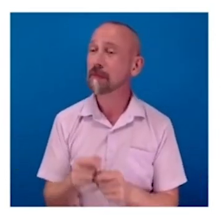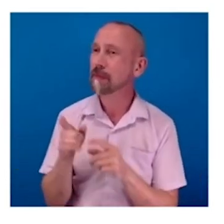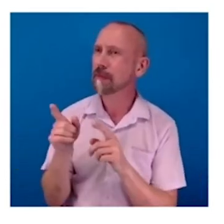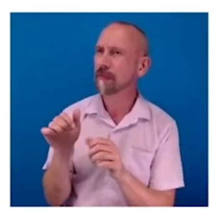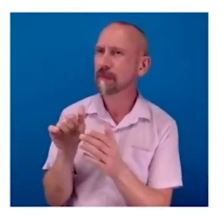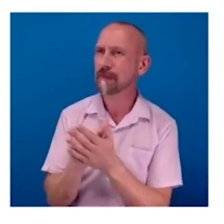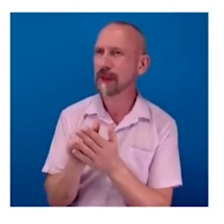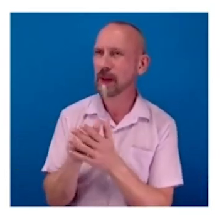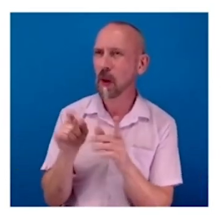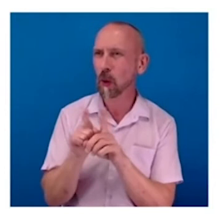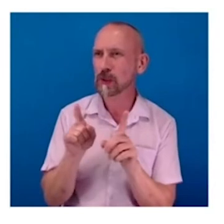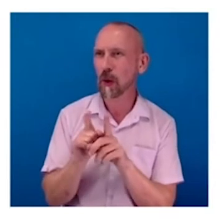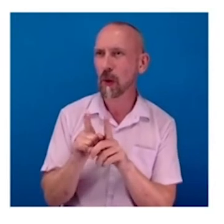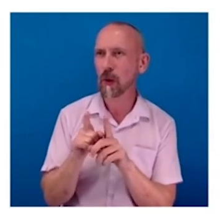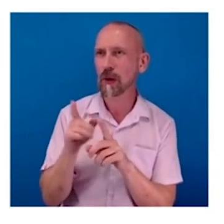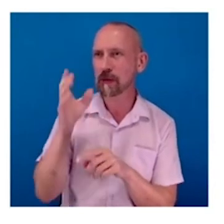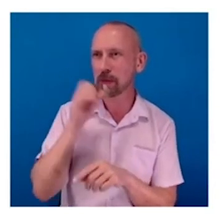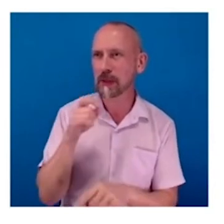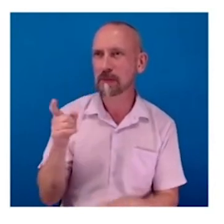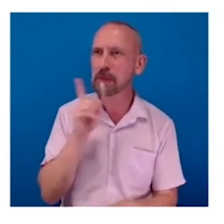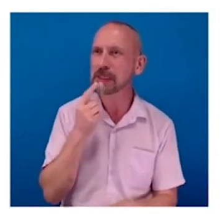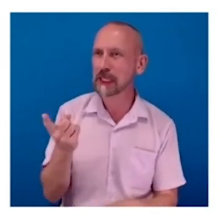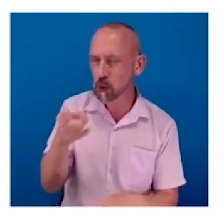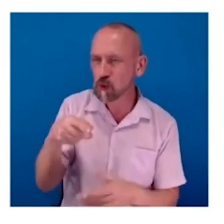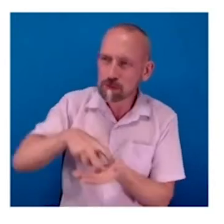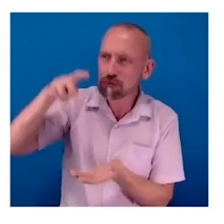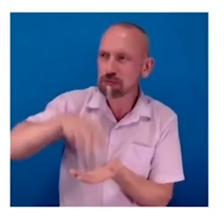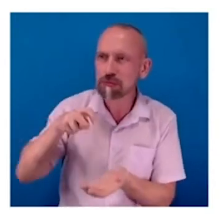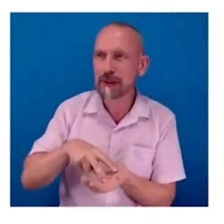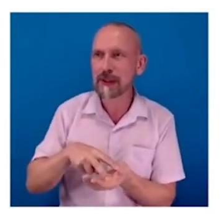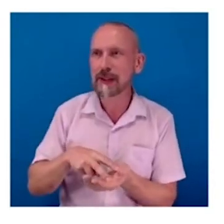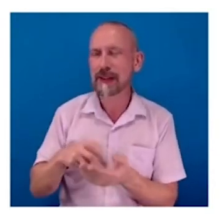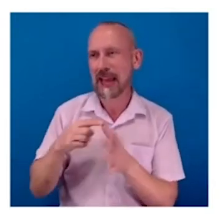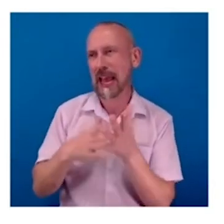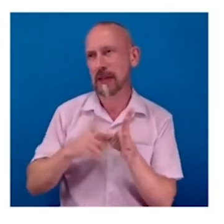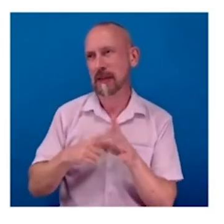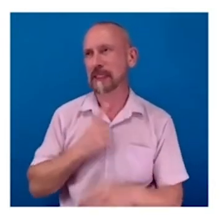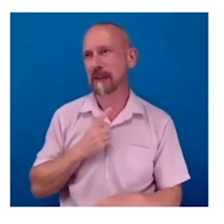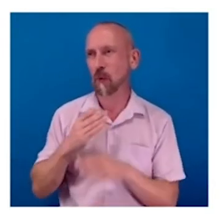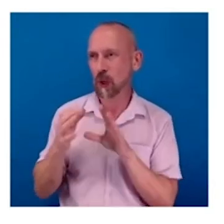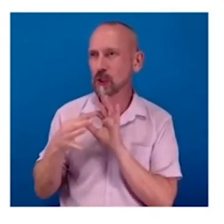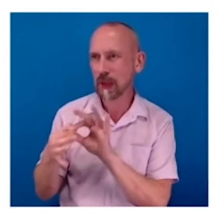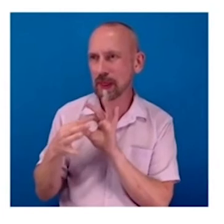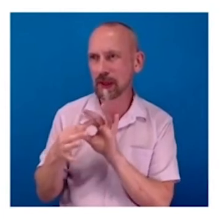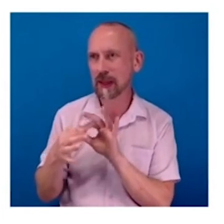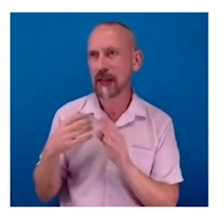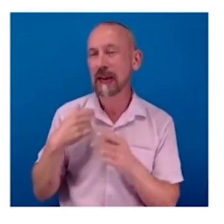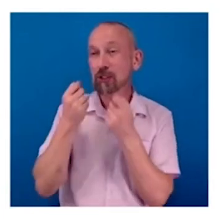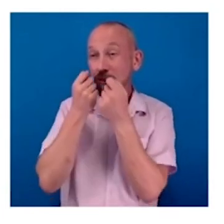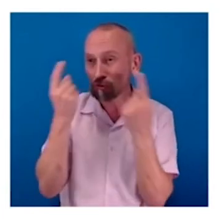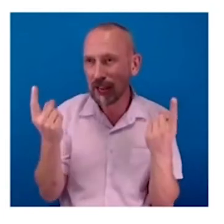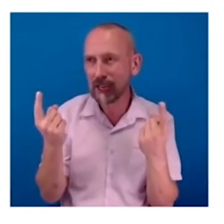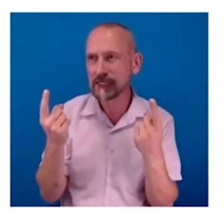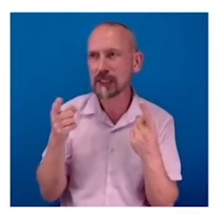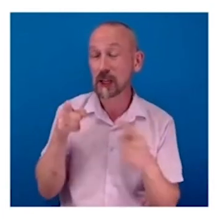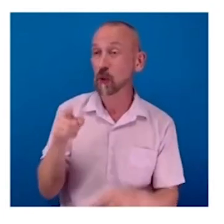that everybody said you needed to be, aren't you? I know. So Amy and I obviously work together. So I just realised you're the first